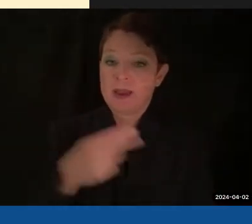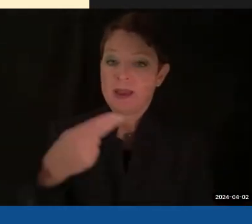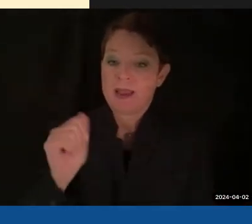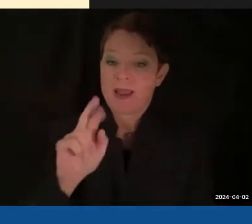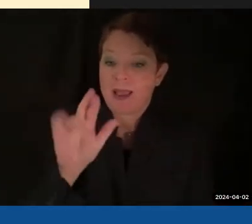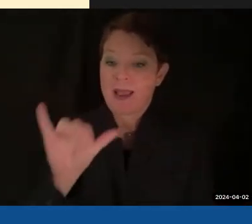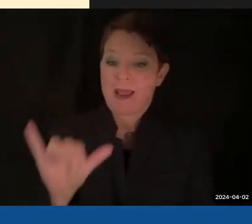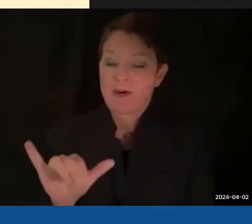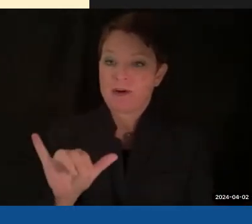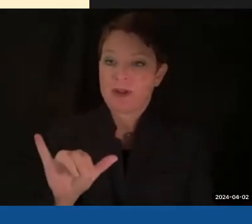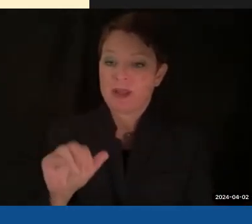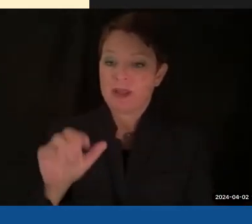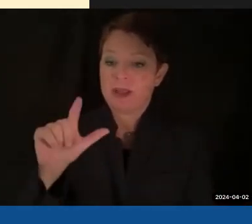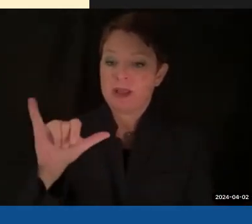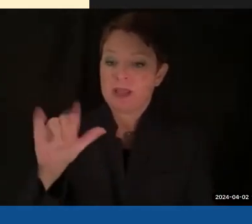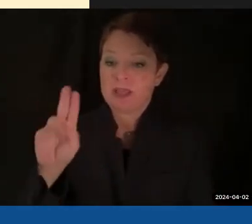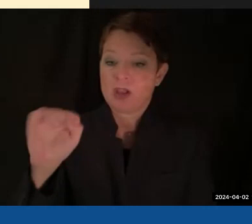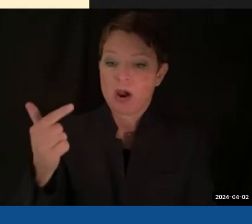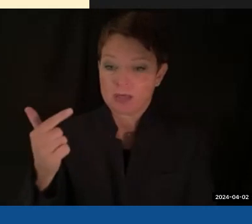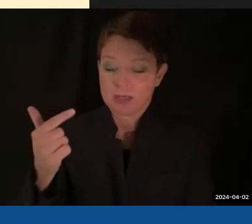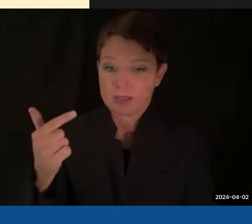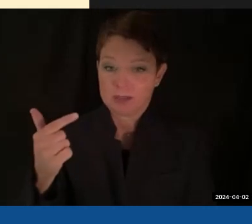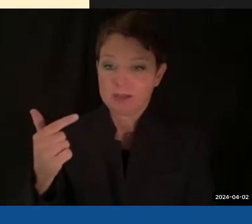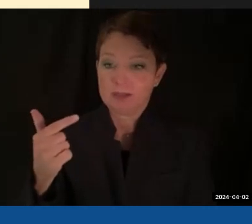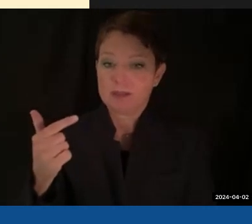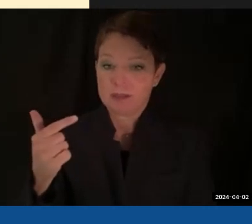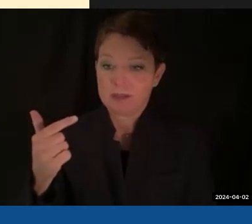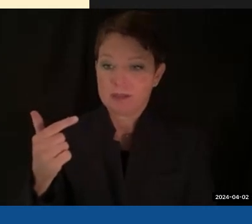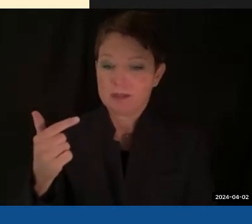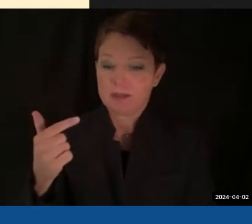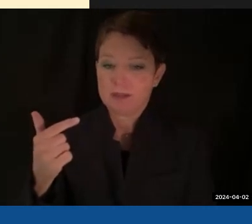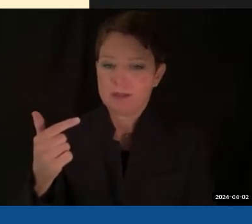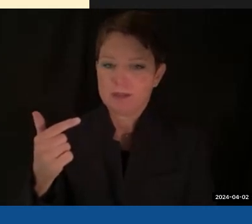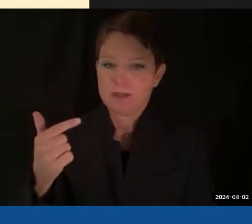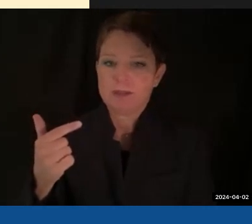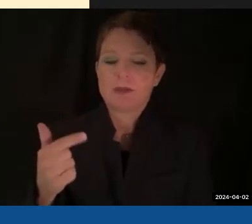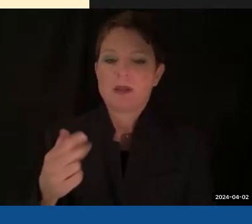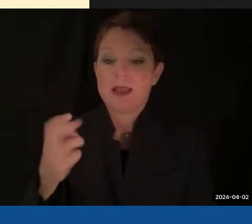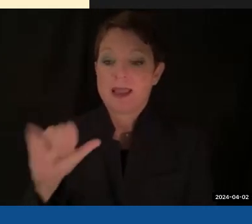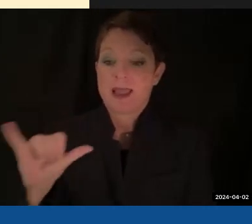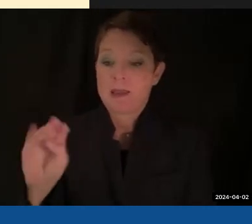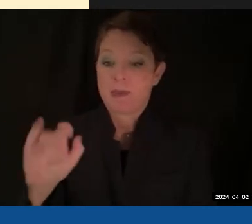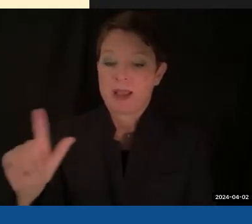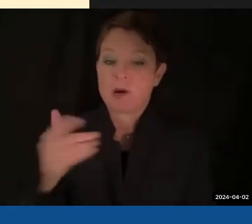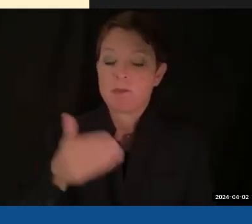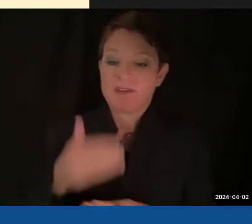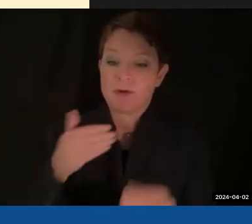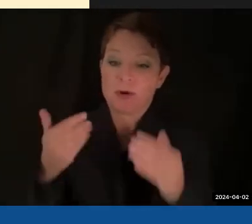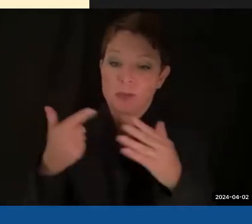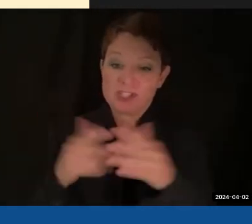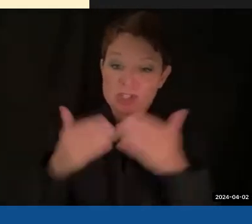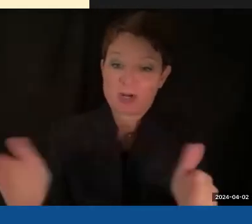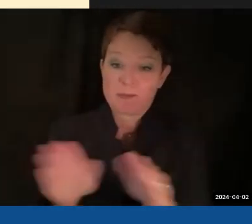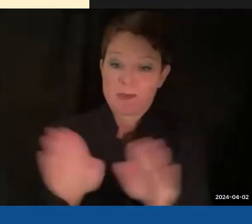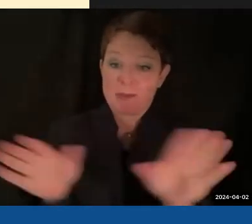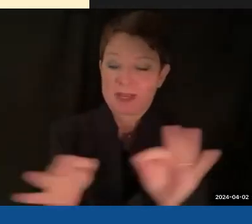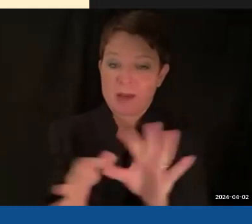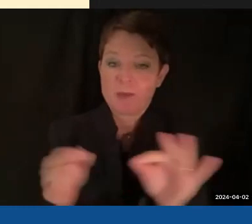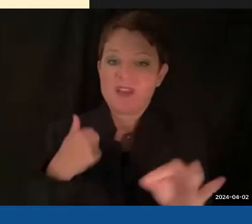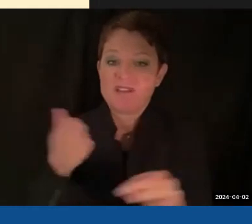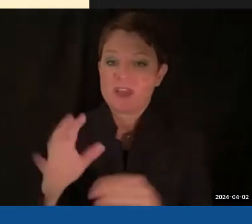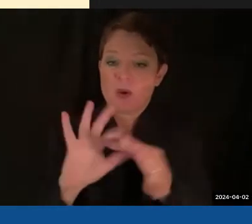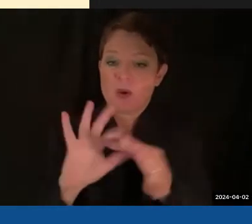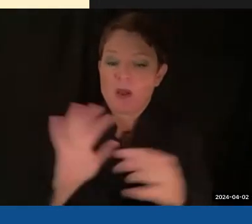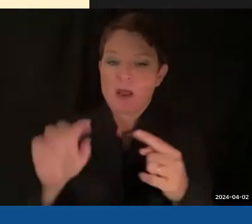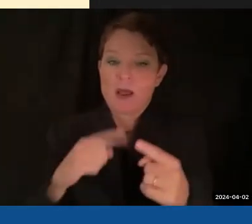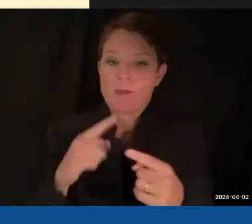Harry Leong. If you can state. Hey, Michael, before Yes. we get to public comments, we have a few notes about